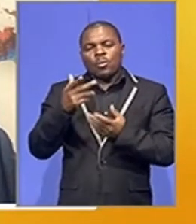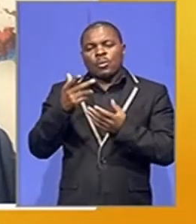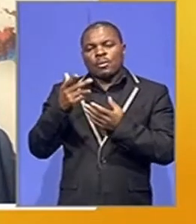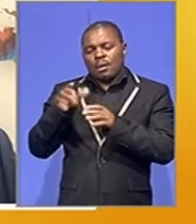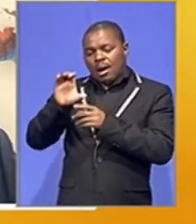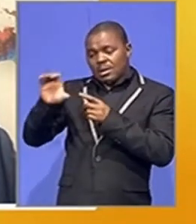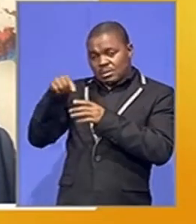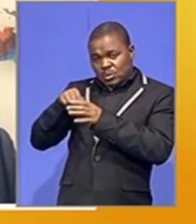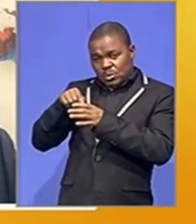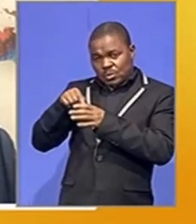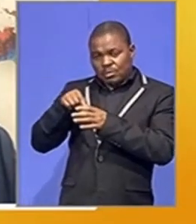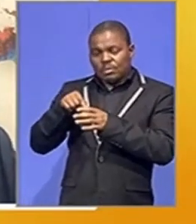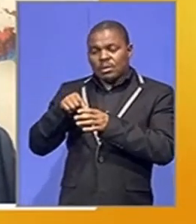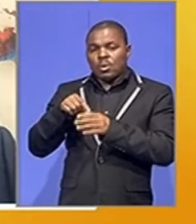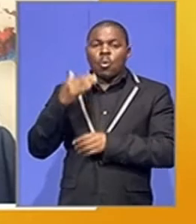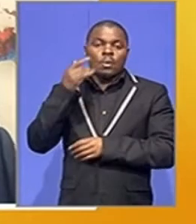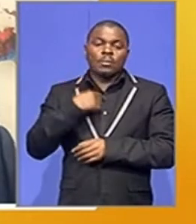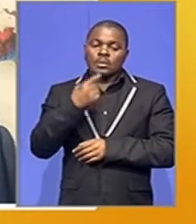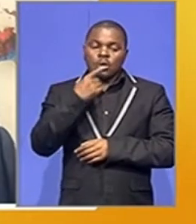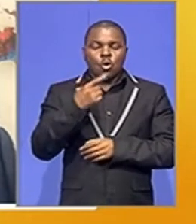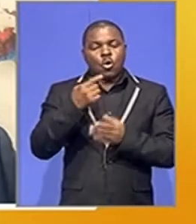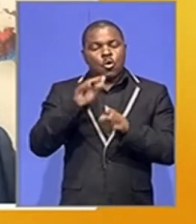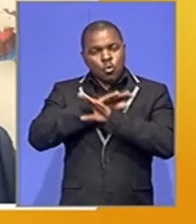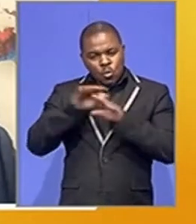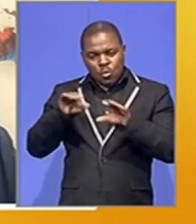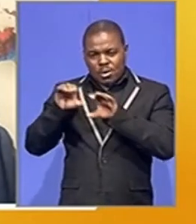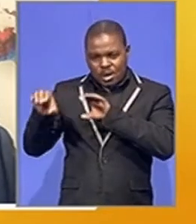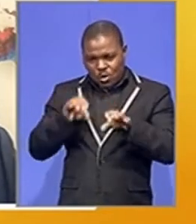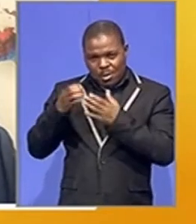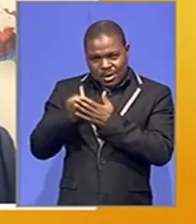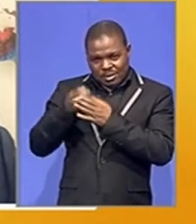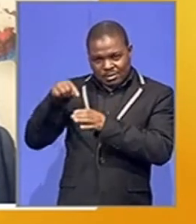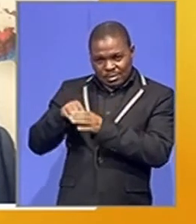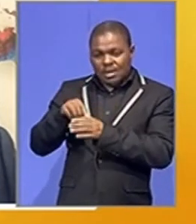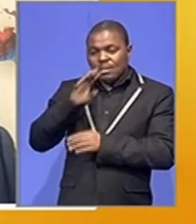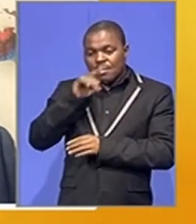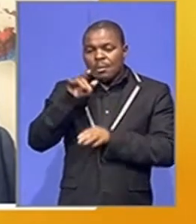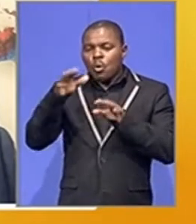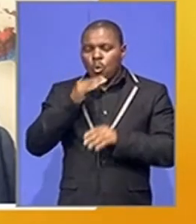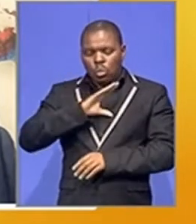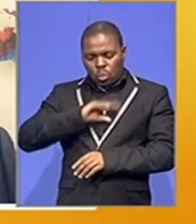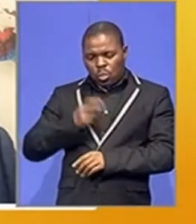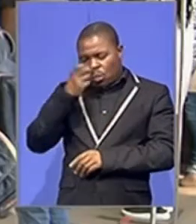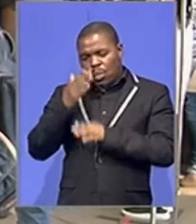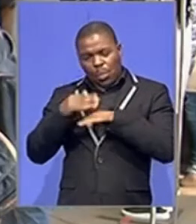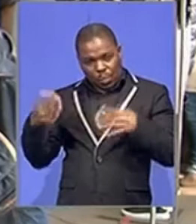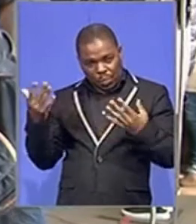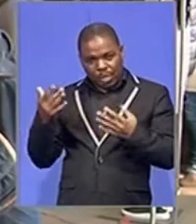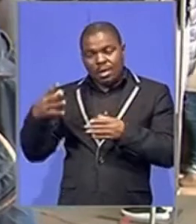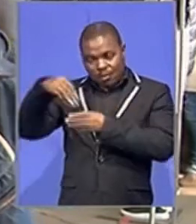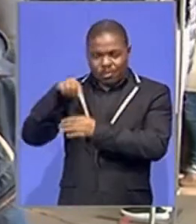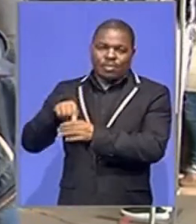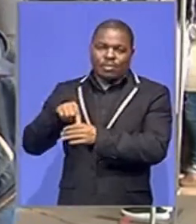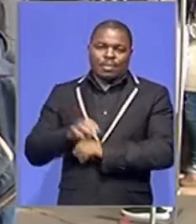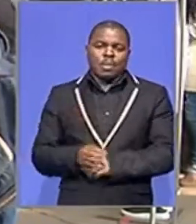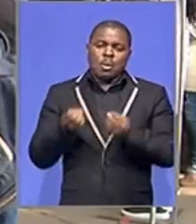not active category. But when we talk of the not economically active, we also include the discouraged work seeker. So